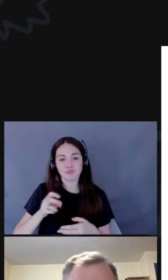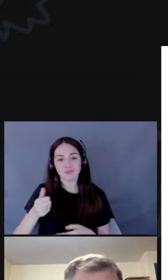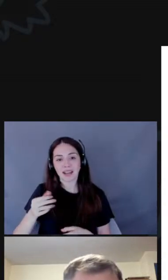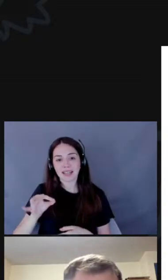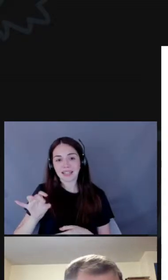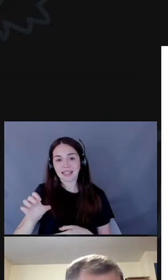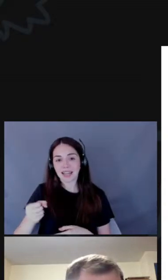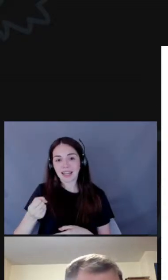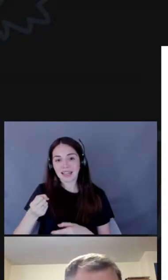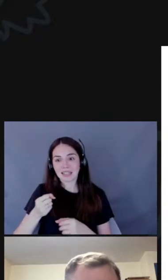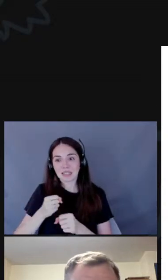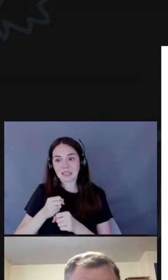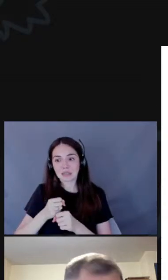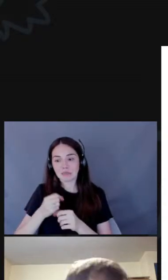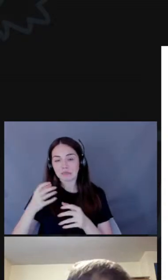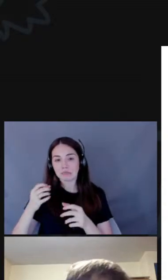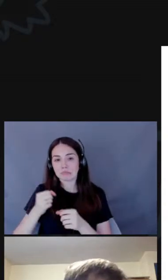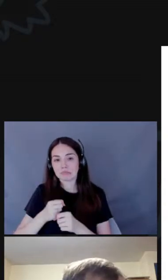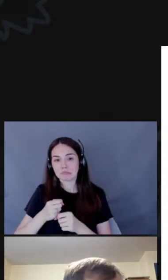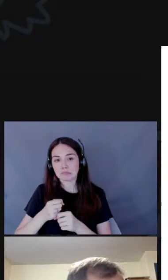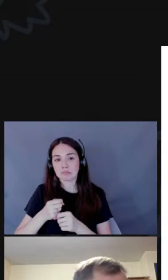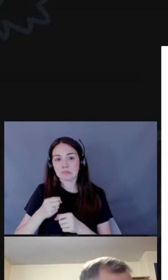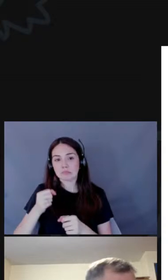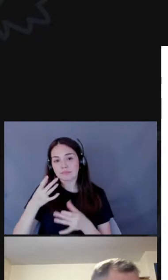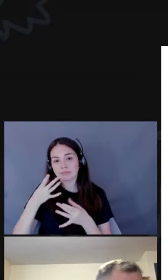explosion in interest in cryptozoology.